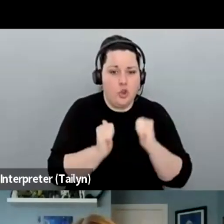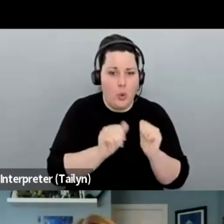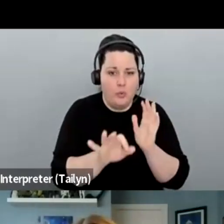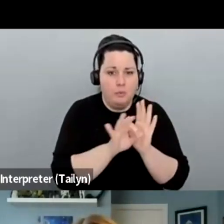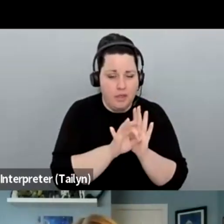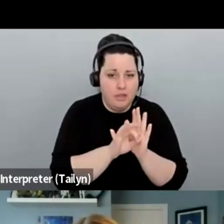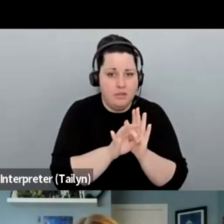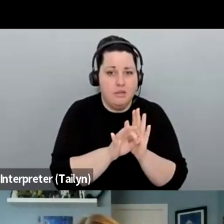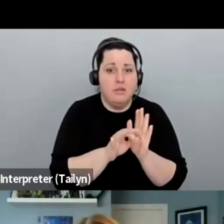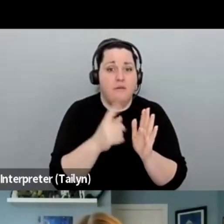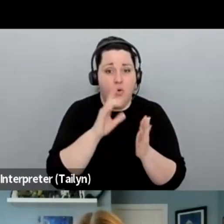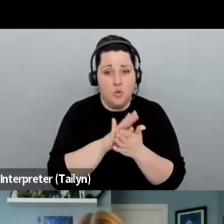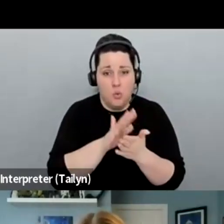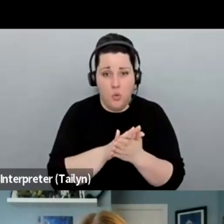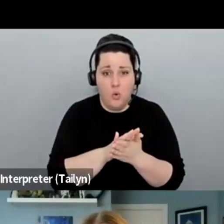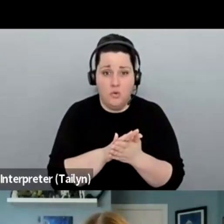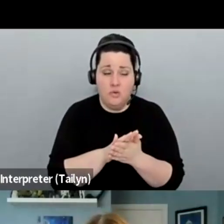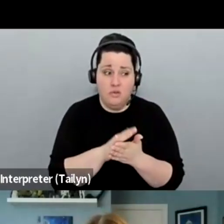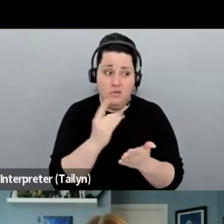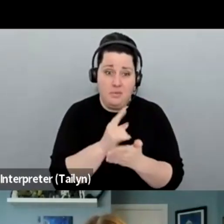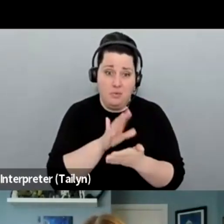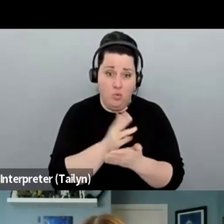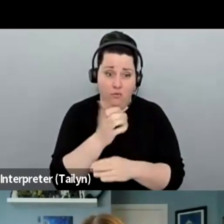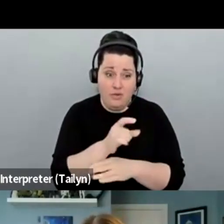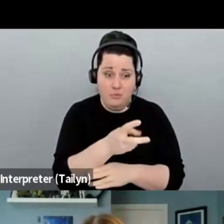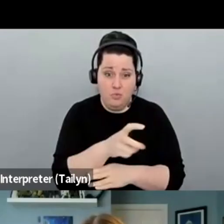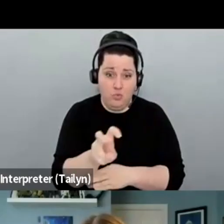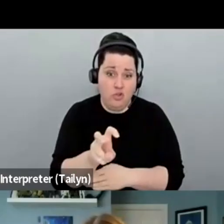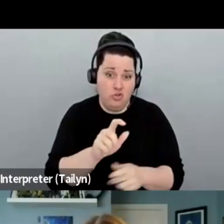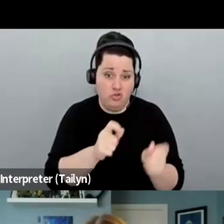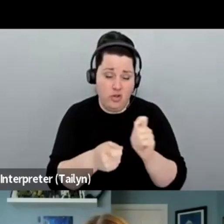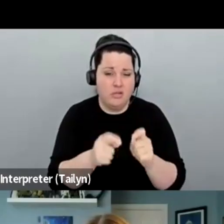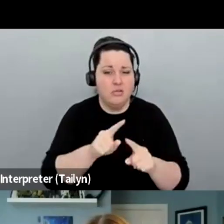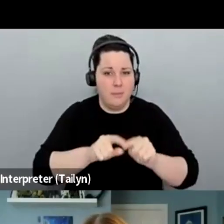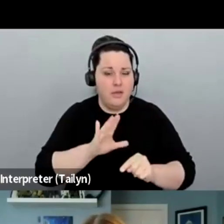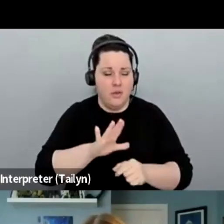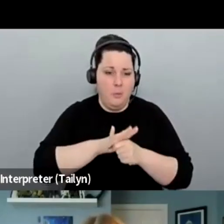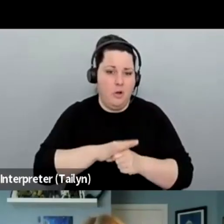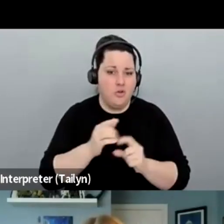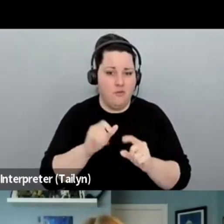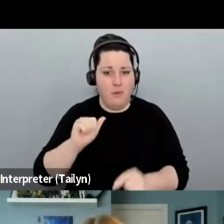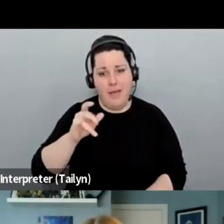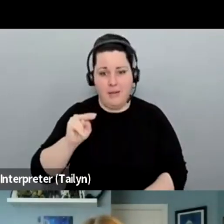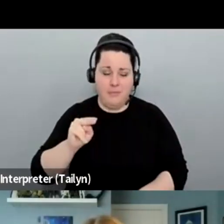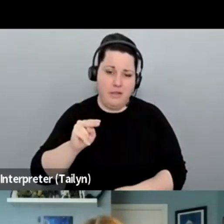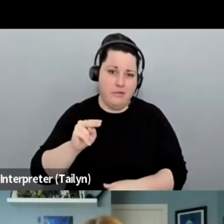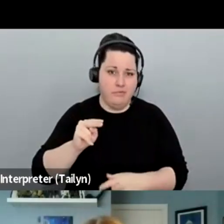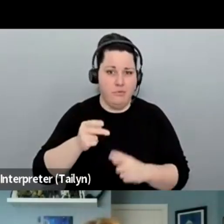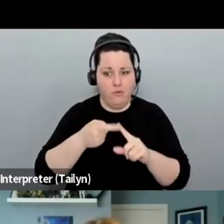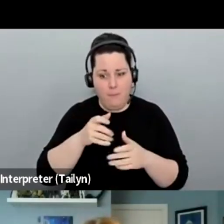their schools and sometimes making them switch their selection depending on what kind of pressure they're getting from their administration or